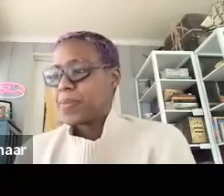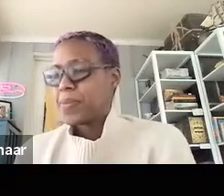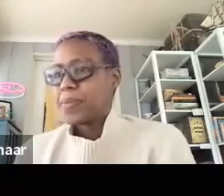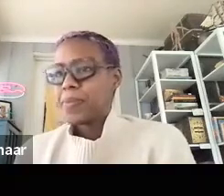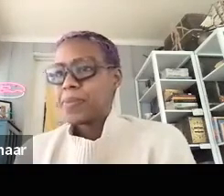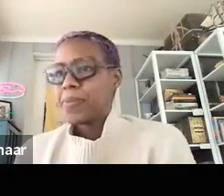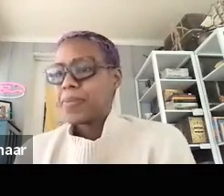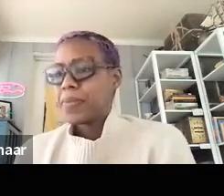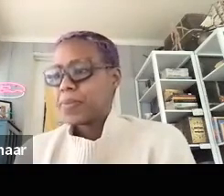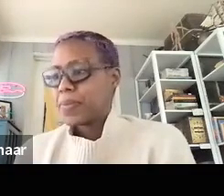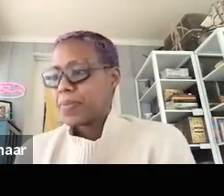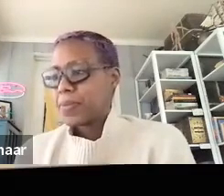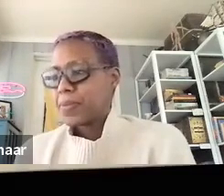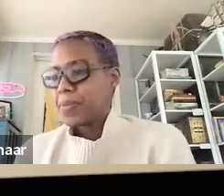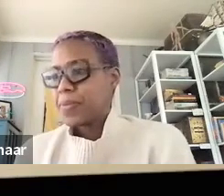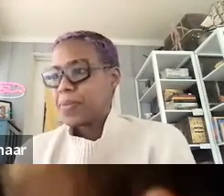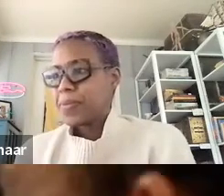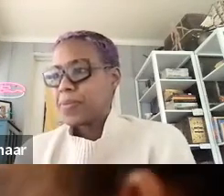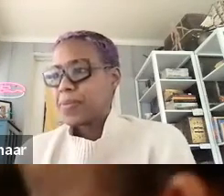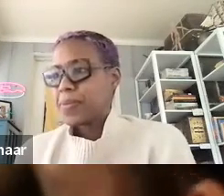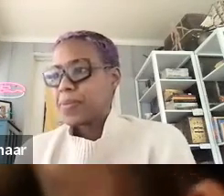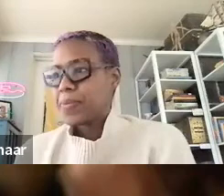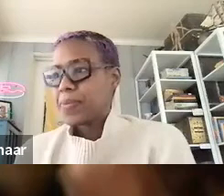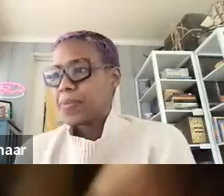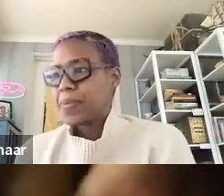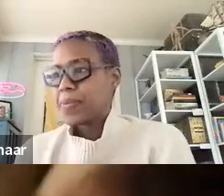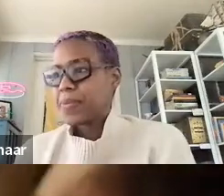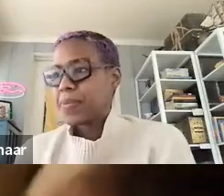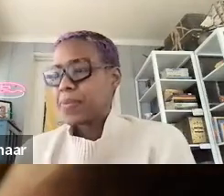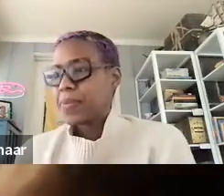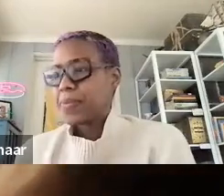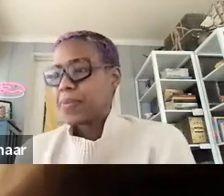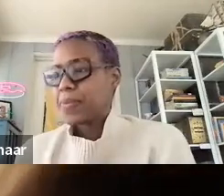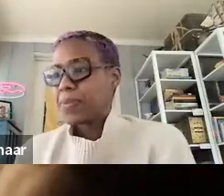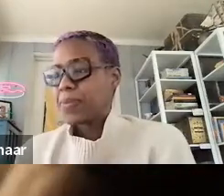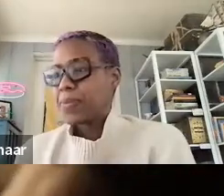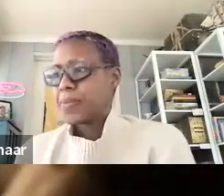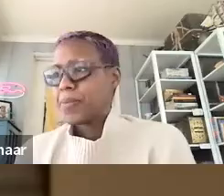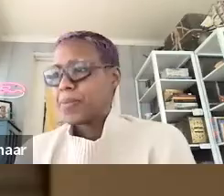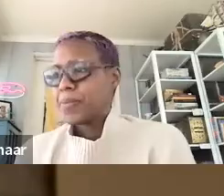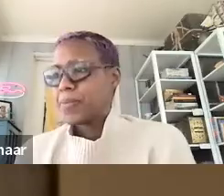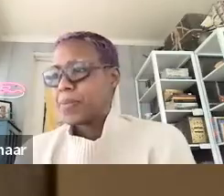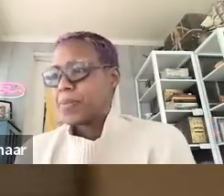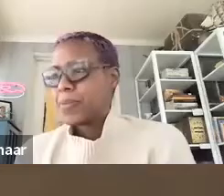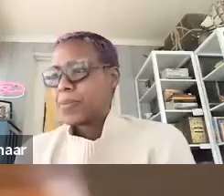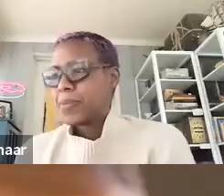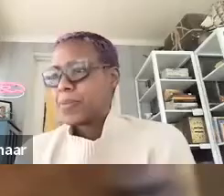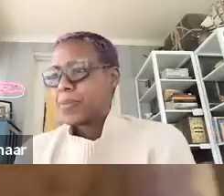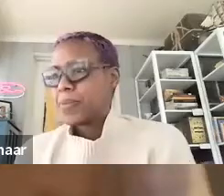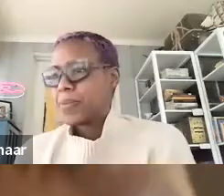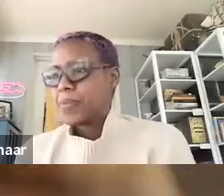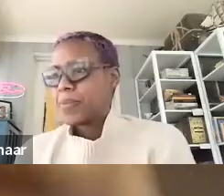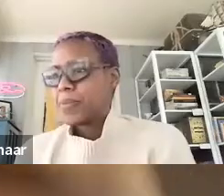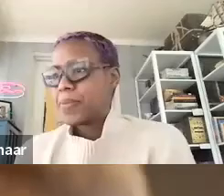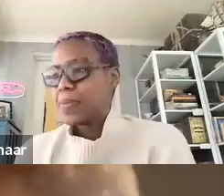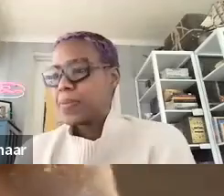to society. So it feels like it could be a very negative thing to have a suit. Right. So that could be dystopian. Okay, I need another inspiration,